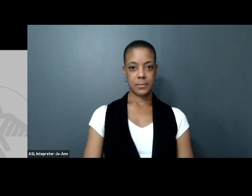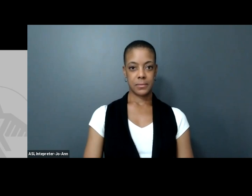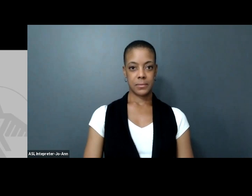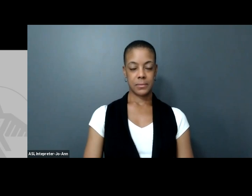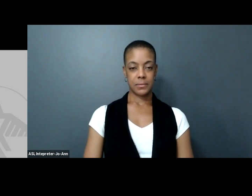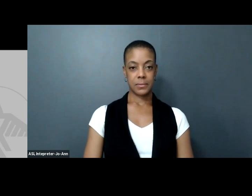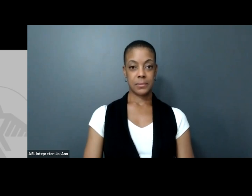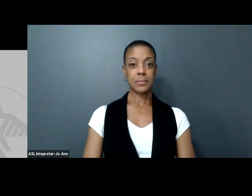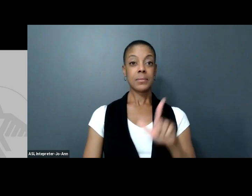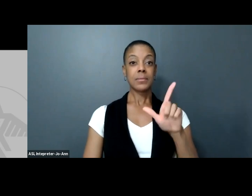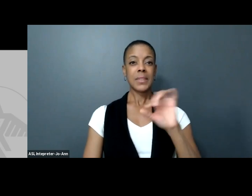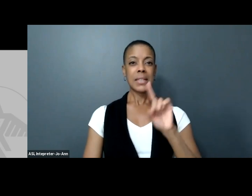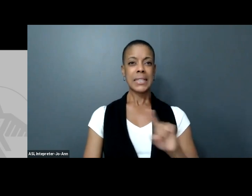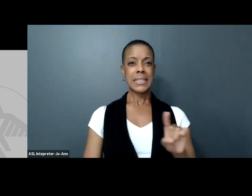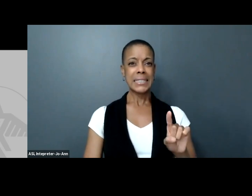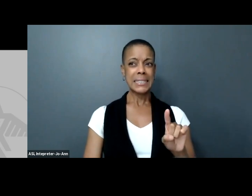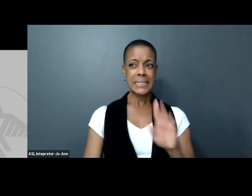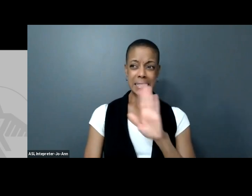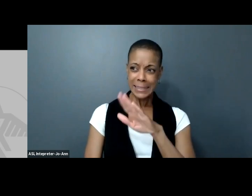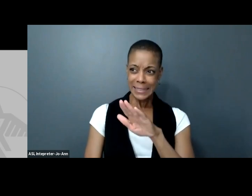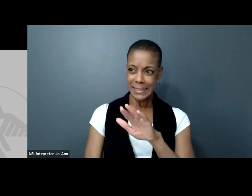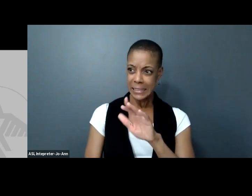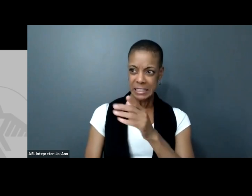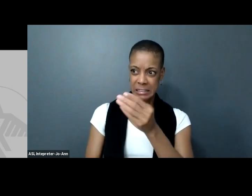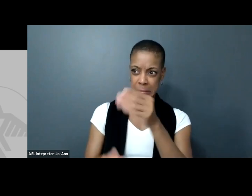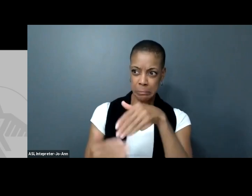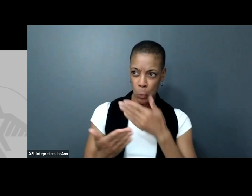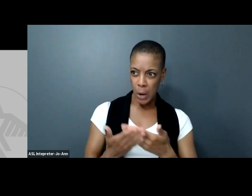Sorry, Red. I'm just not seeing it.